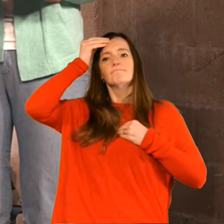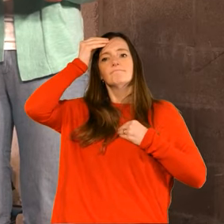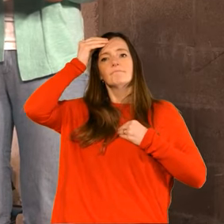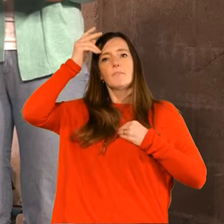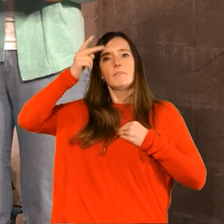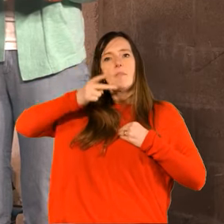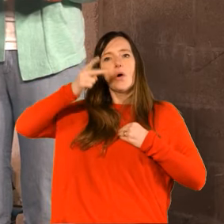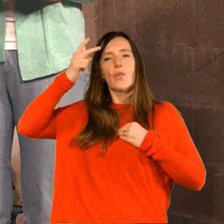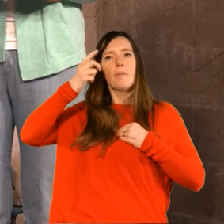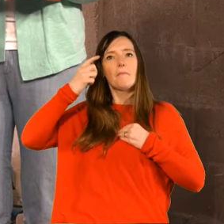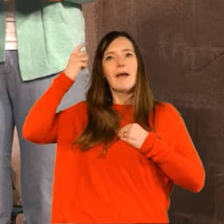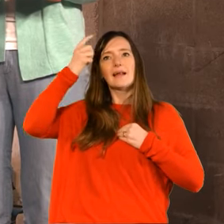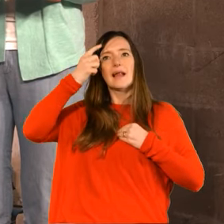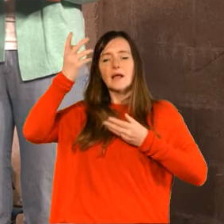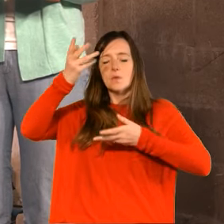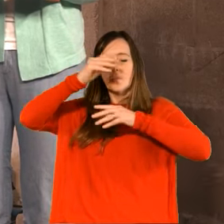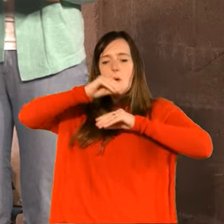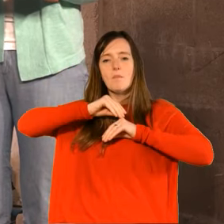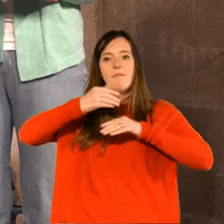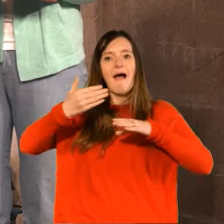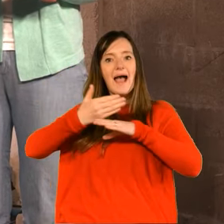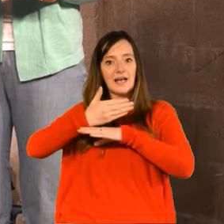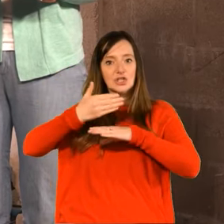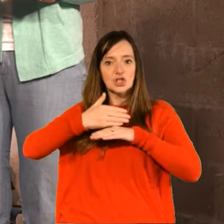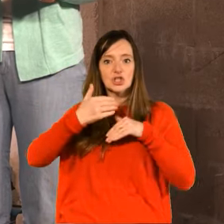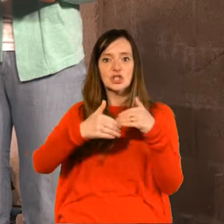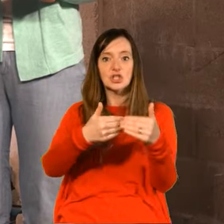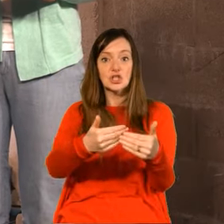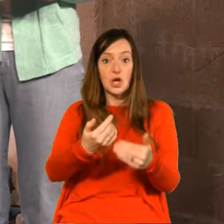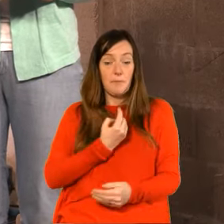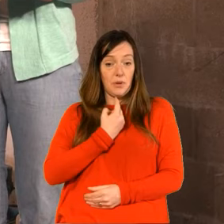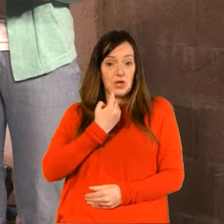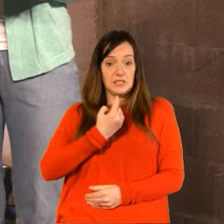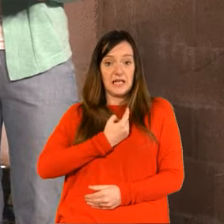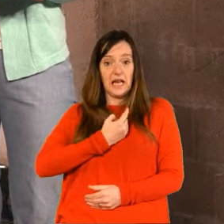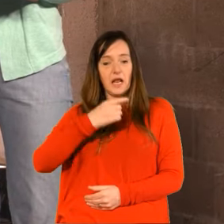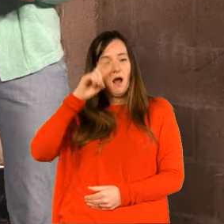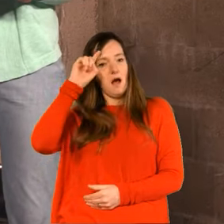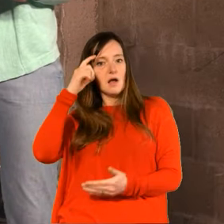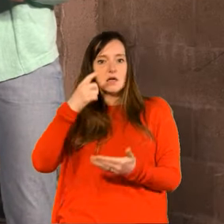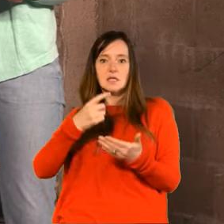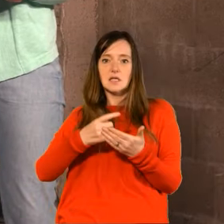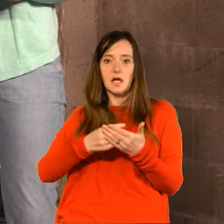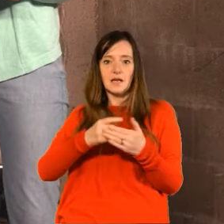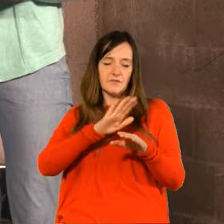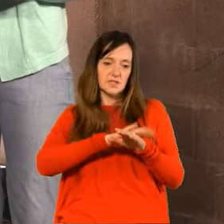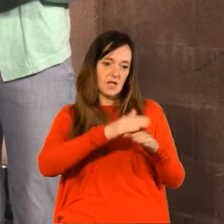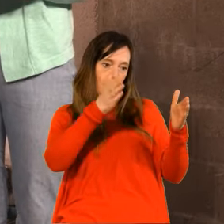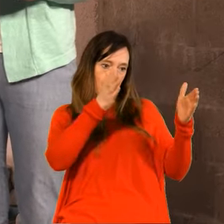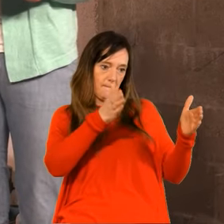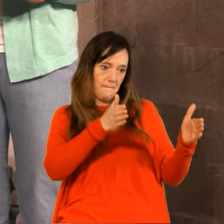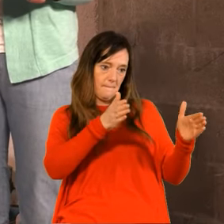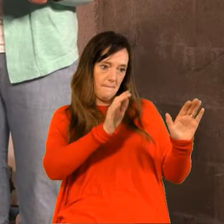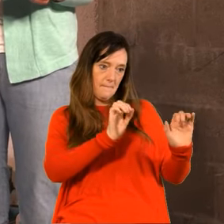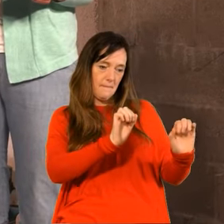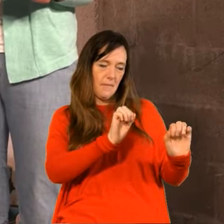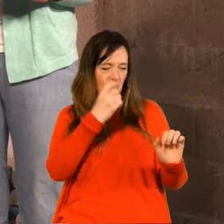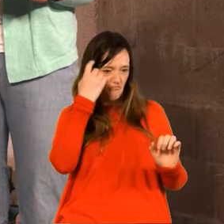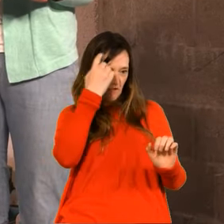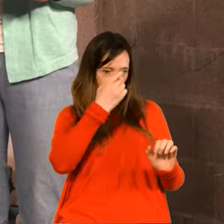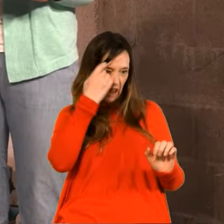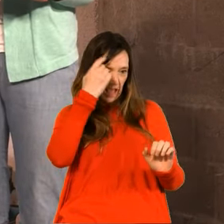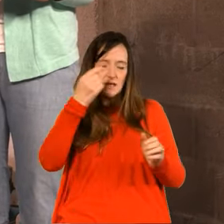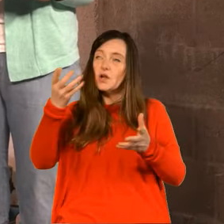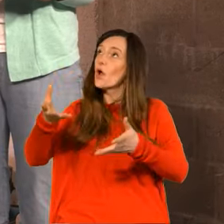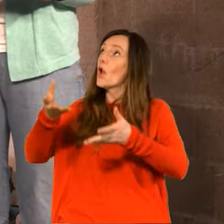who do it? I've got a plan just to set aside a bit of time just to reflect on what I've learnt and to pray it in, and that